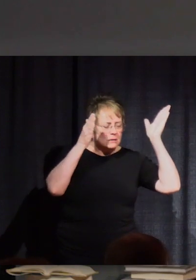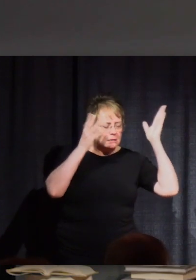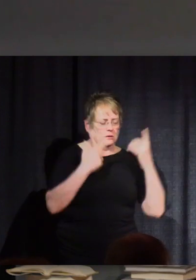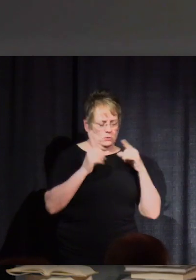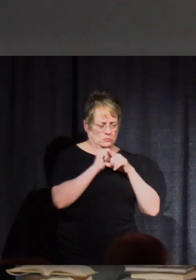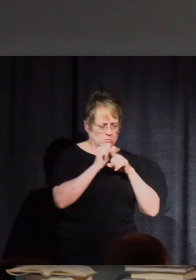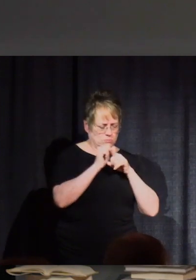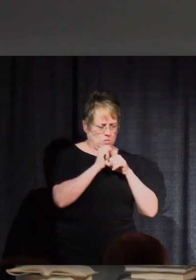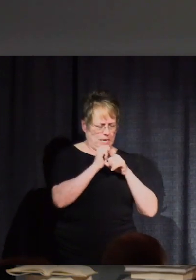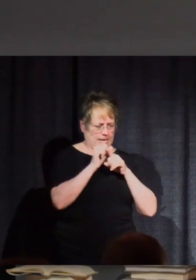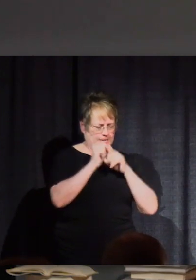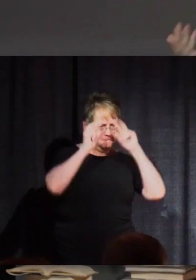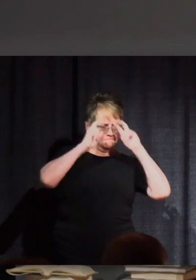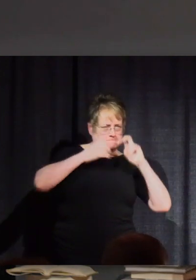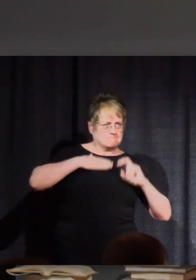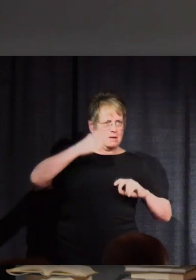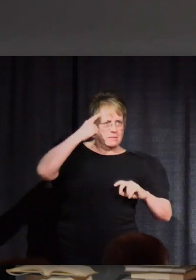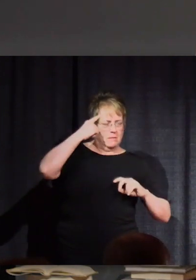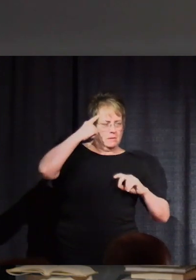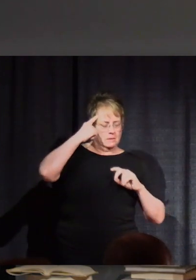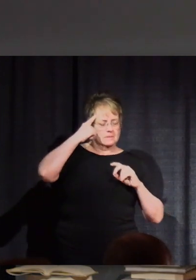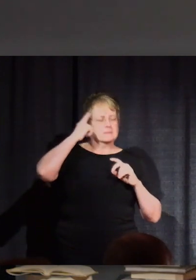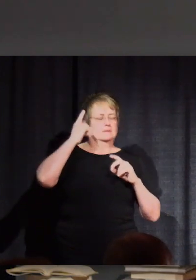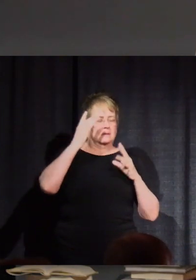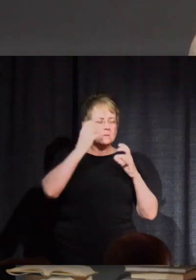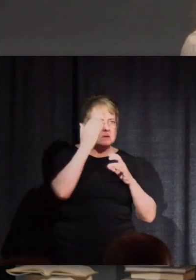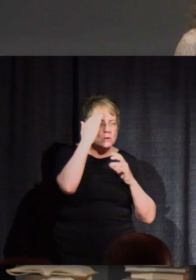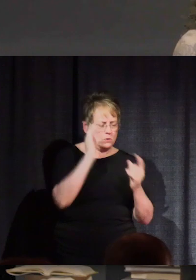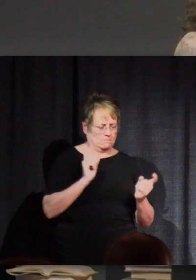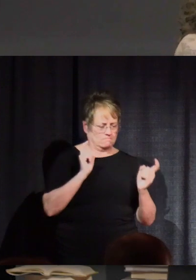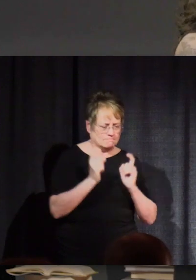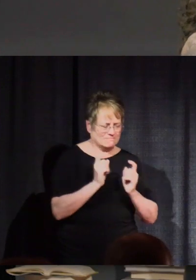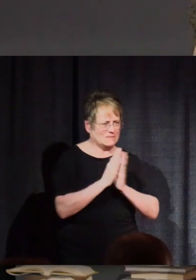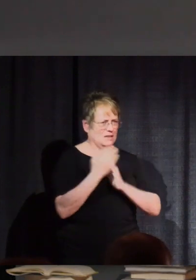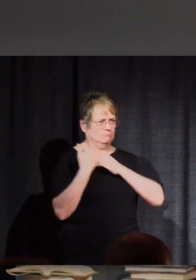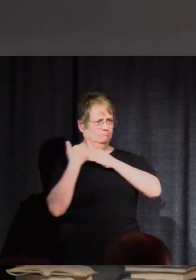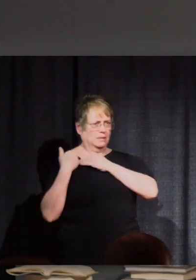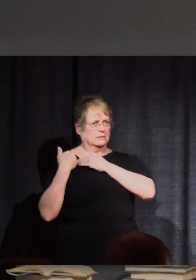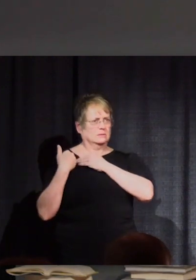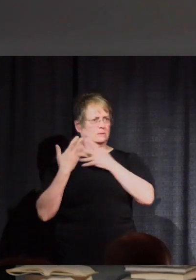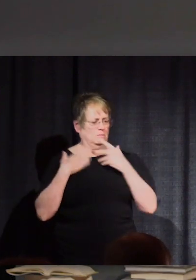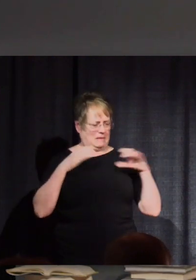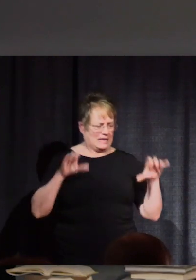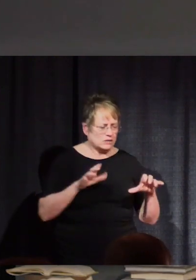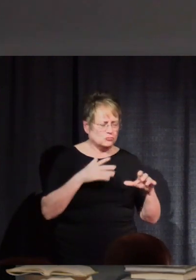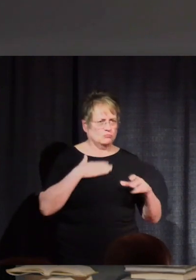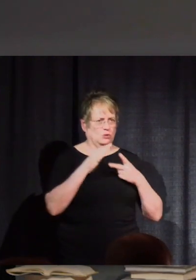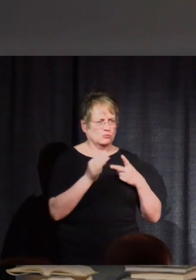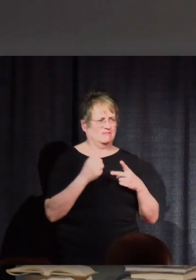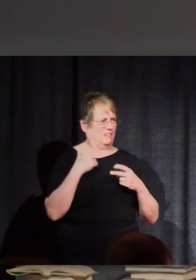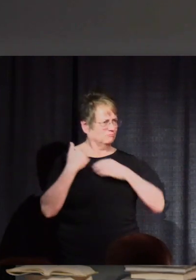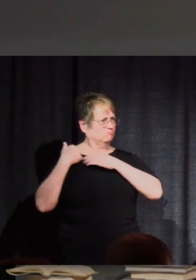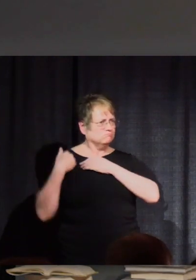thoughts and consciously make an effort to change them. I became accountable for my actions and my choices.